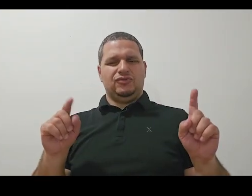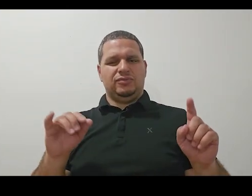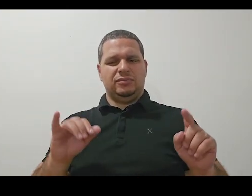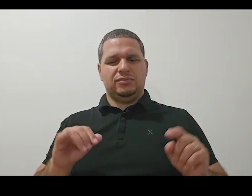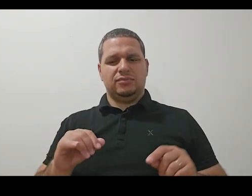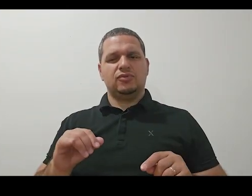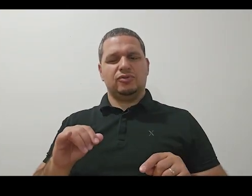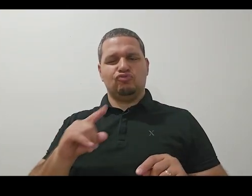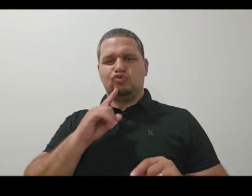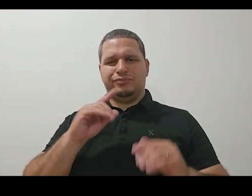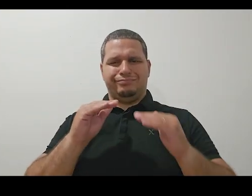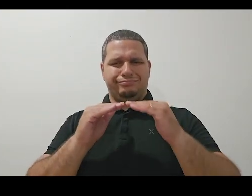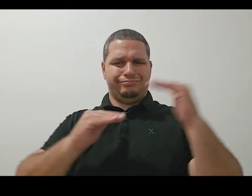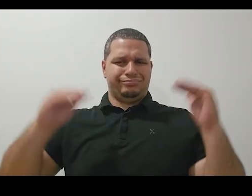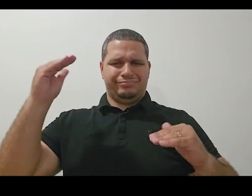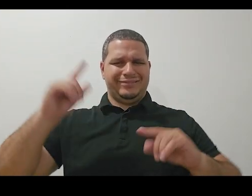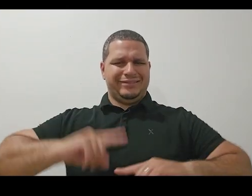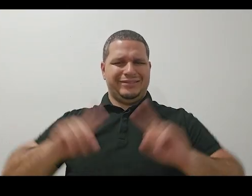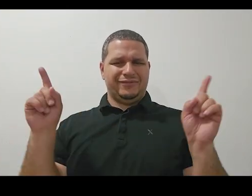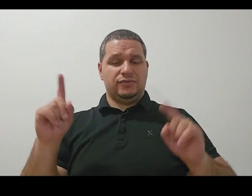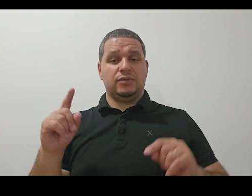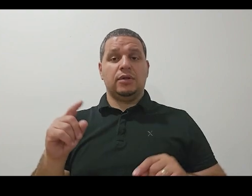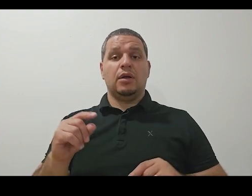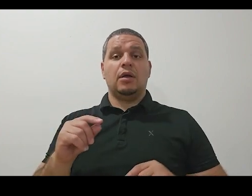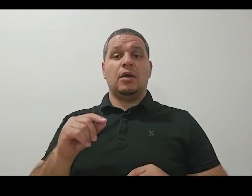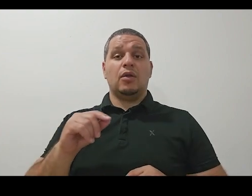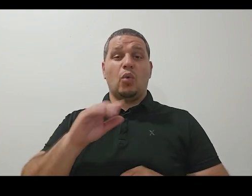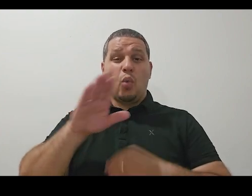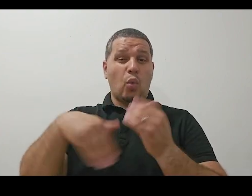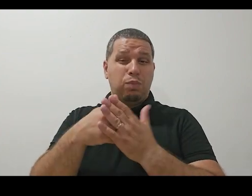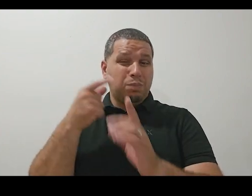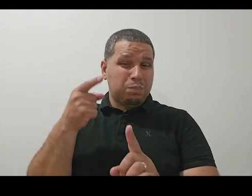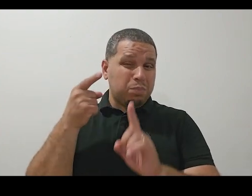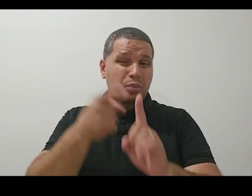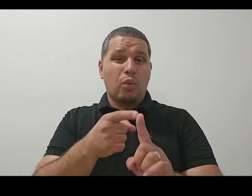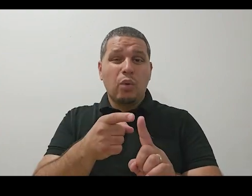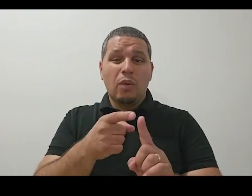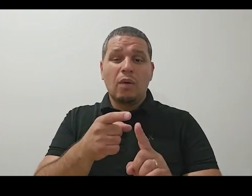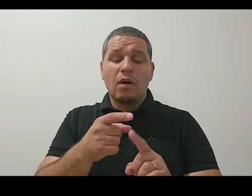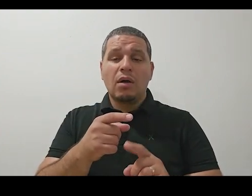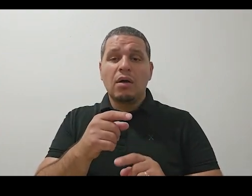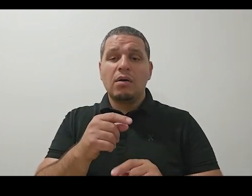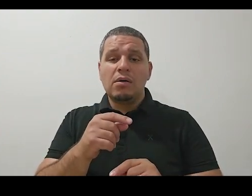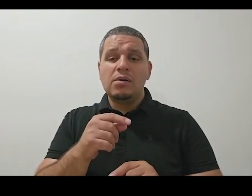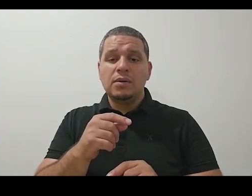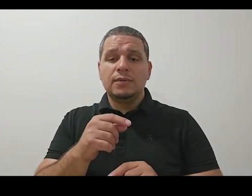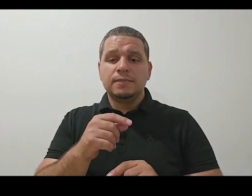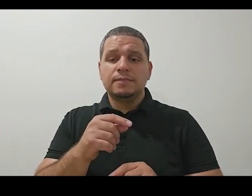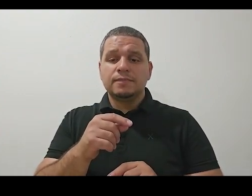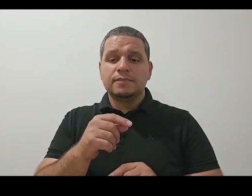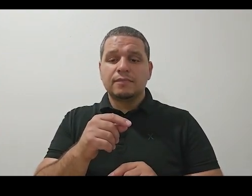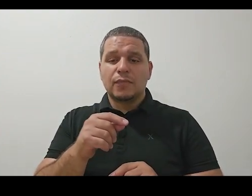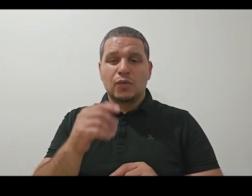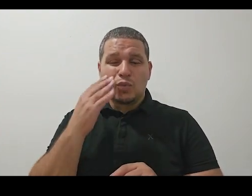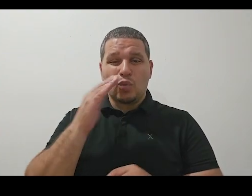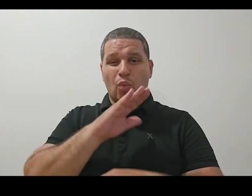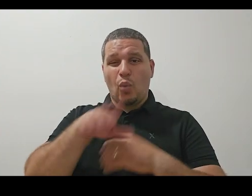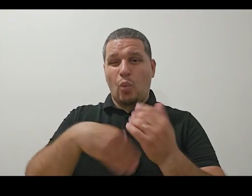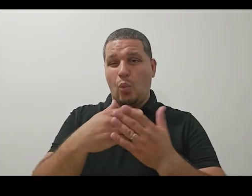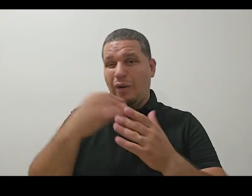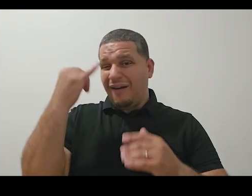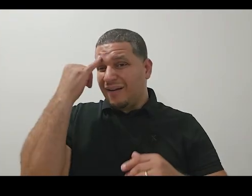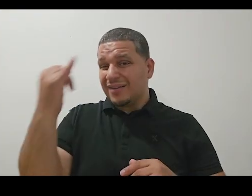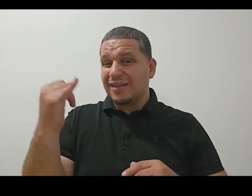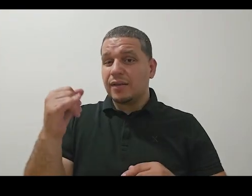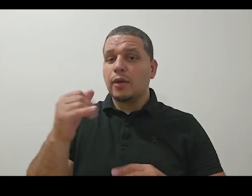a disparity, and then the whole agenda, how this is that, the whole idea